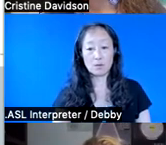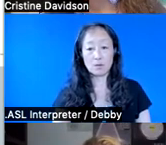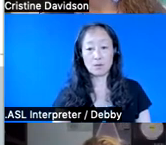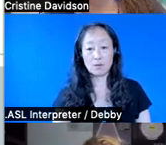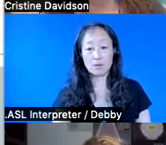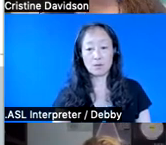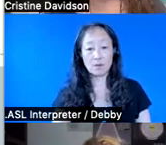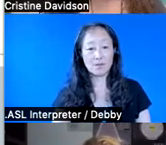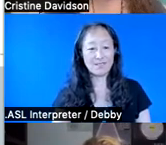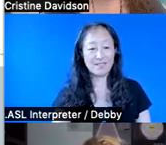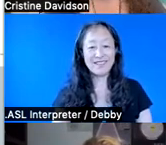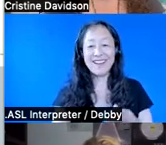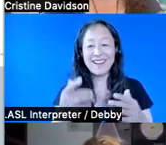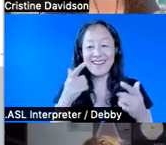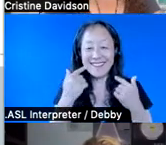Oh,